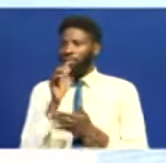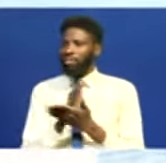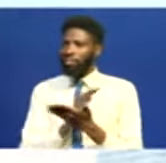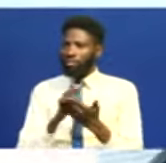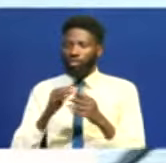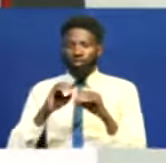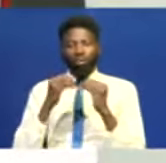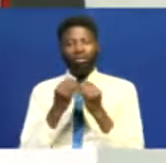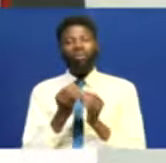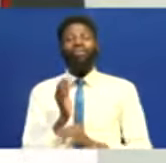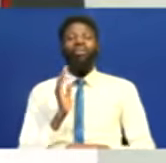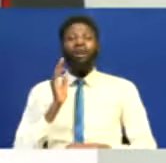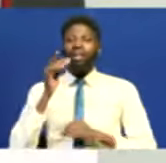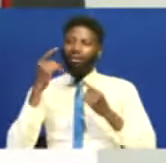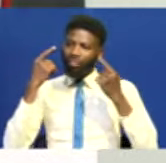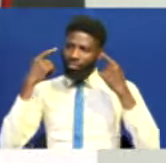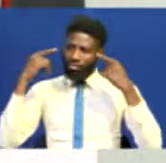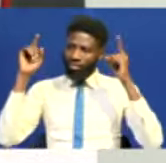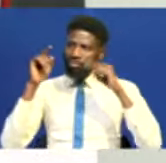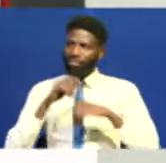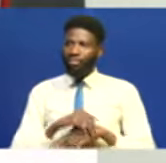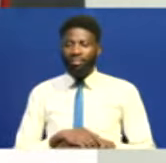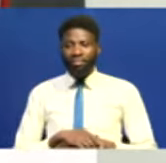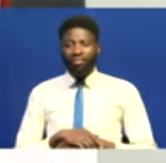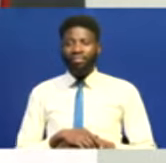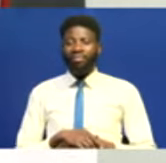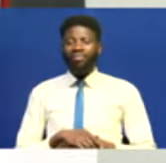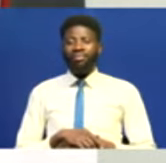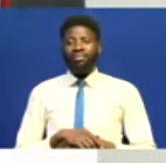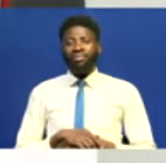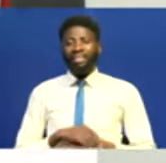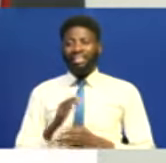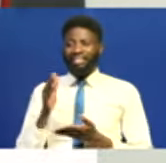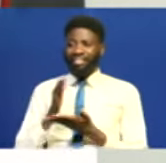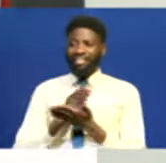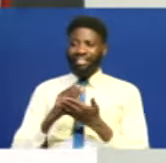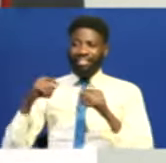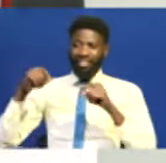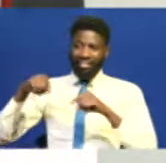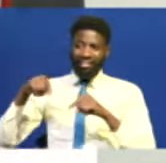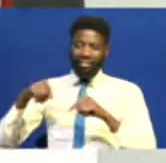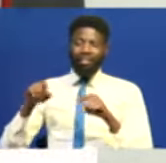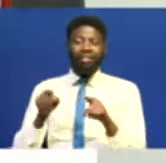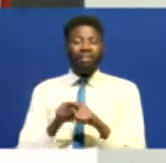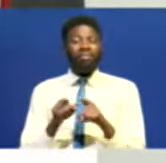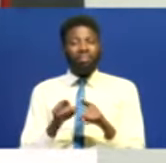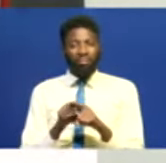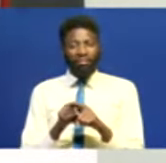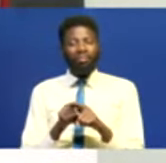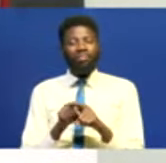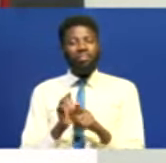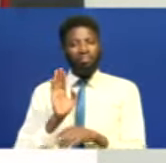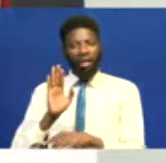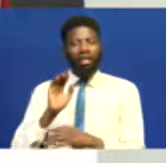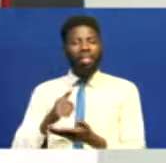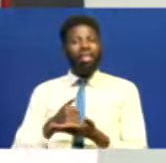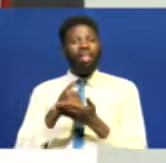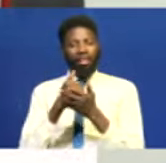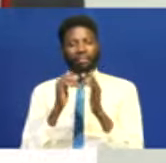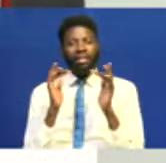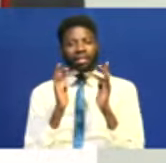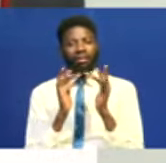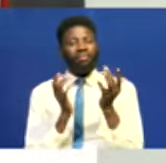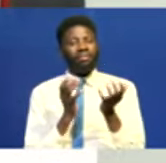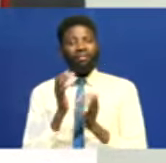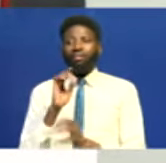will thrive. This industry, ladies and gentlemen, is the livelihood of e-commerce in Kenya and